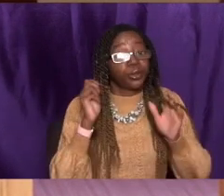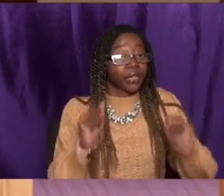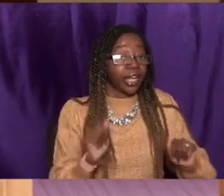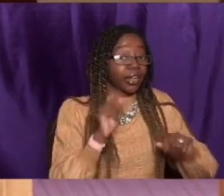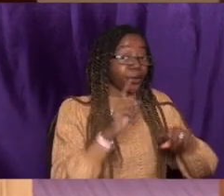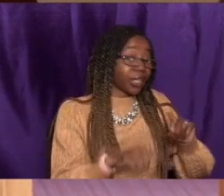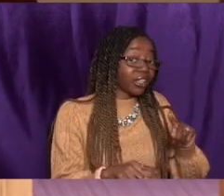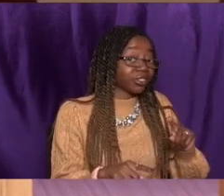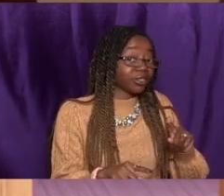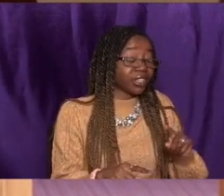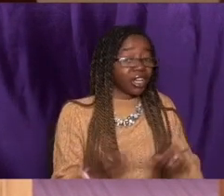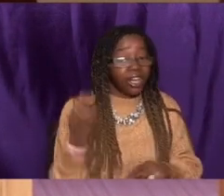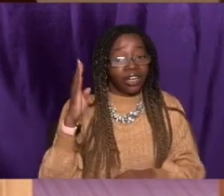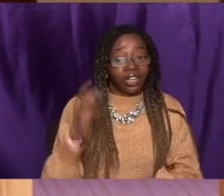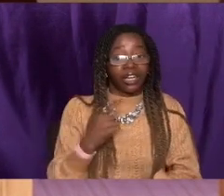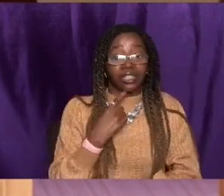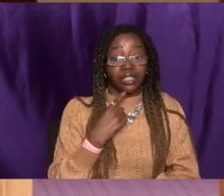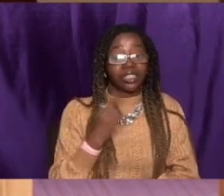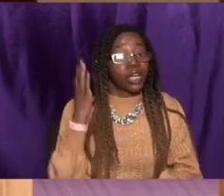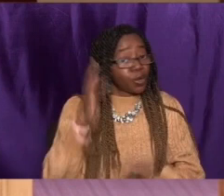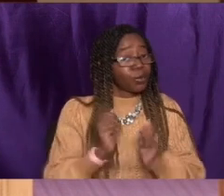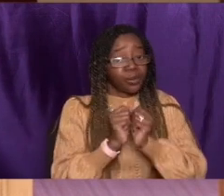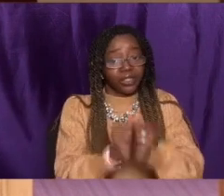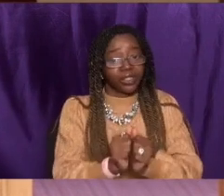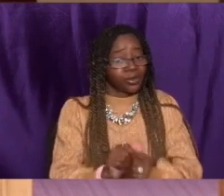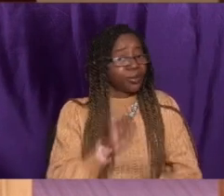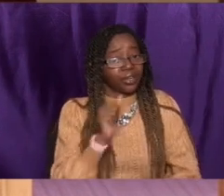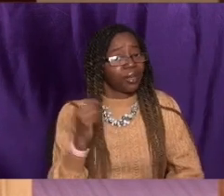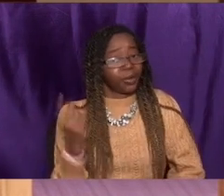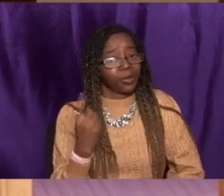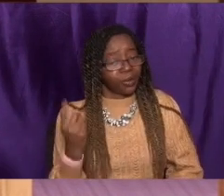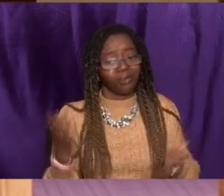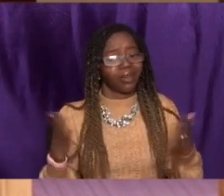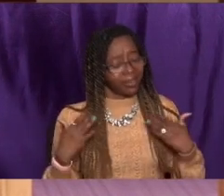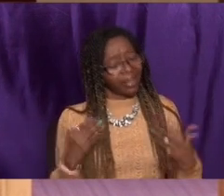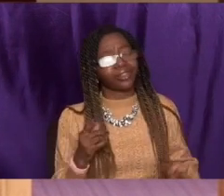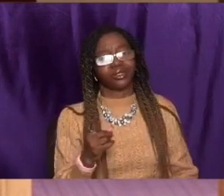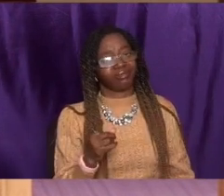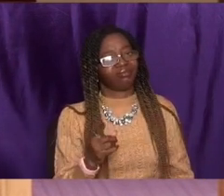wants to say to you, I'm going to be with you. Bro, you ain't on your own, sis. I got you.